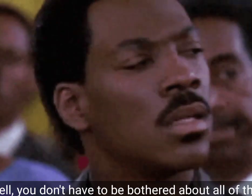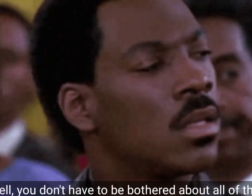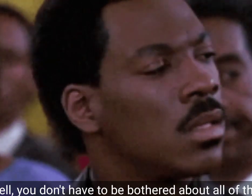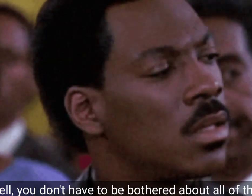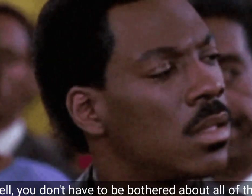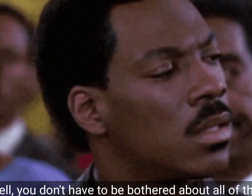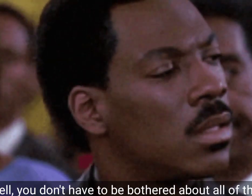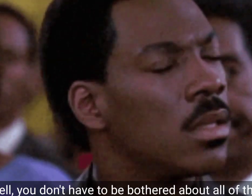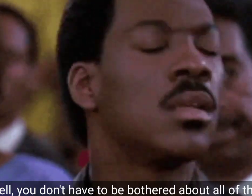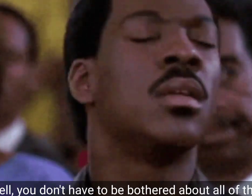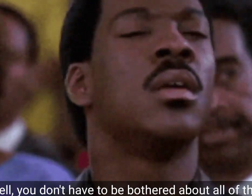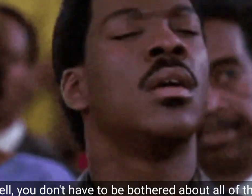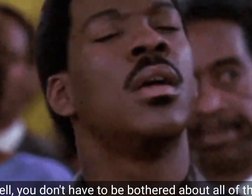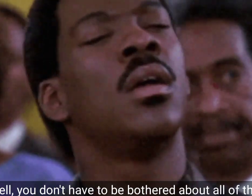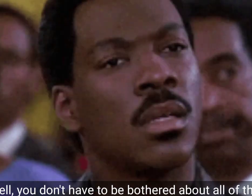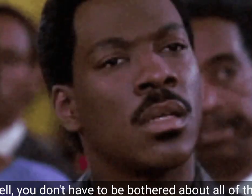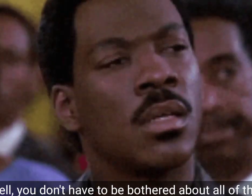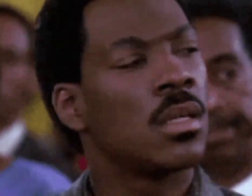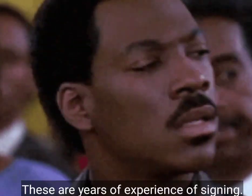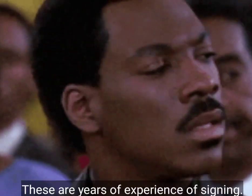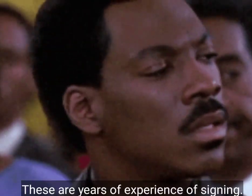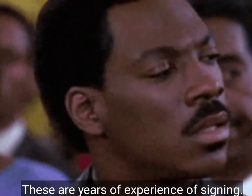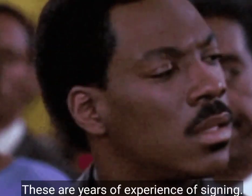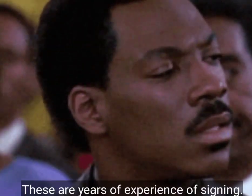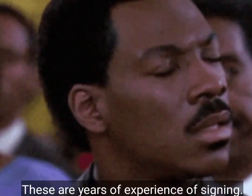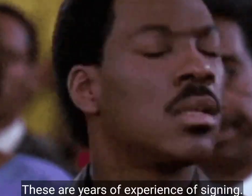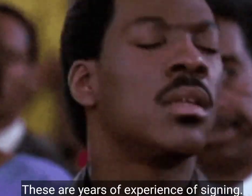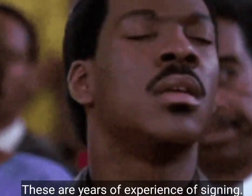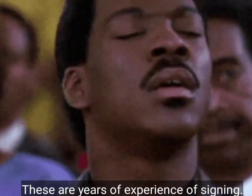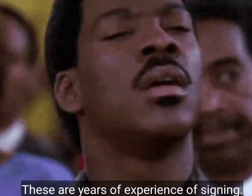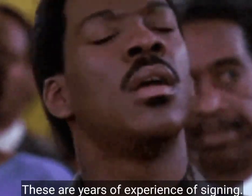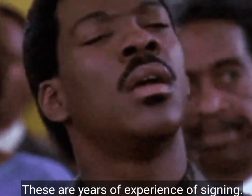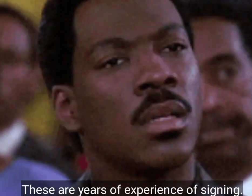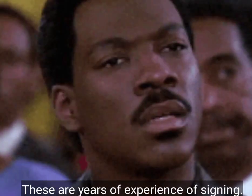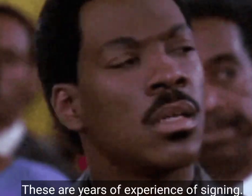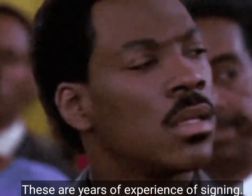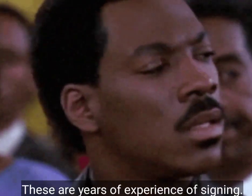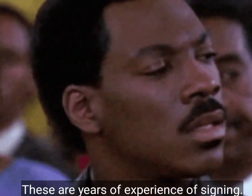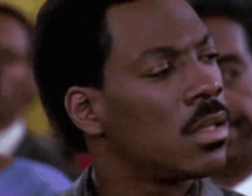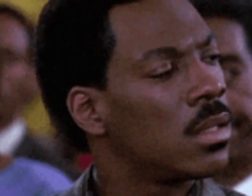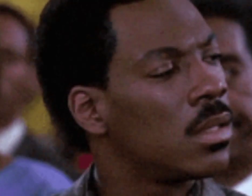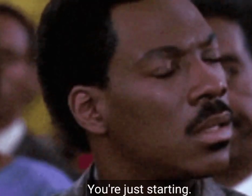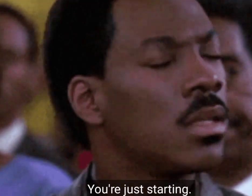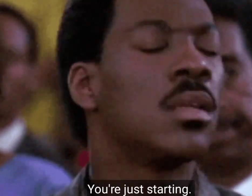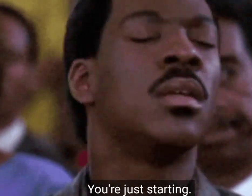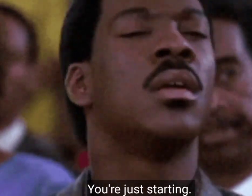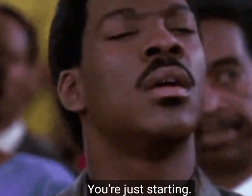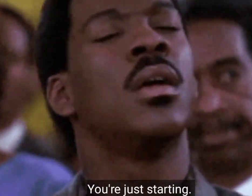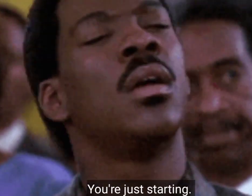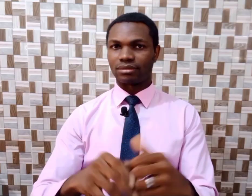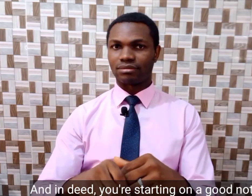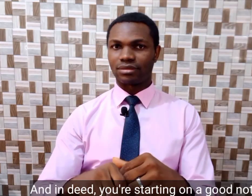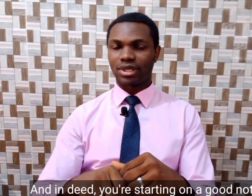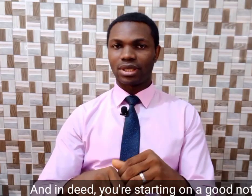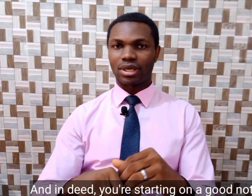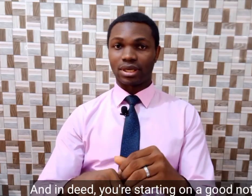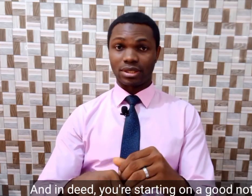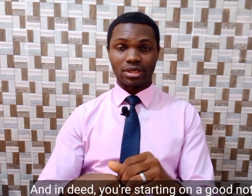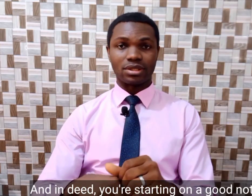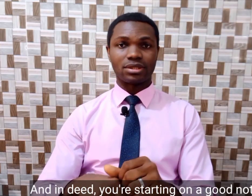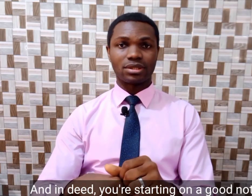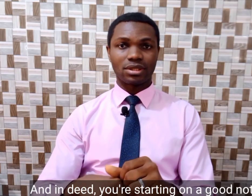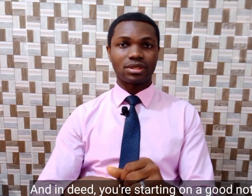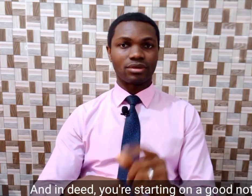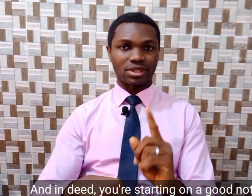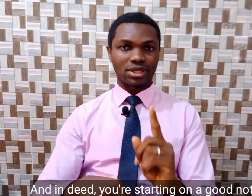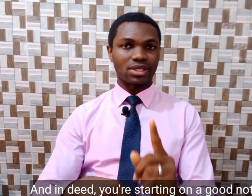Oh, well, you don't have to be bothered about all of those signs. These are years of experience of signing. You are just starting. And